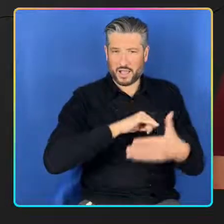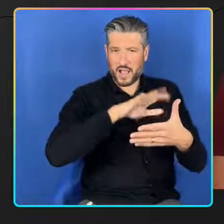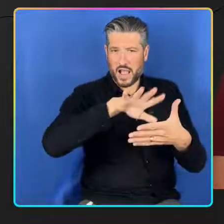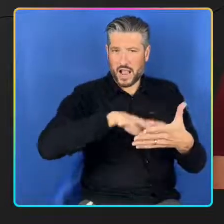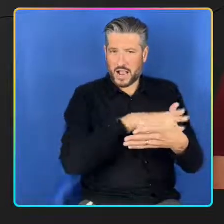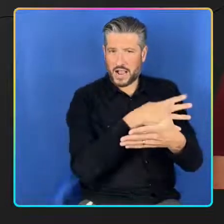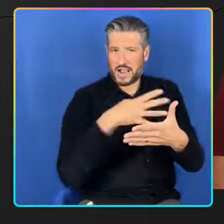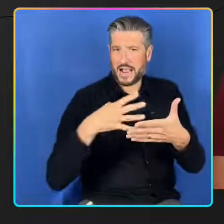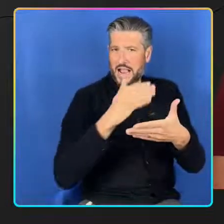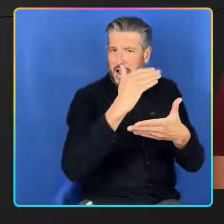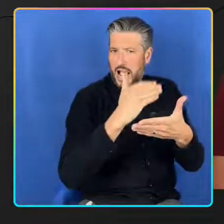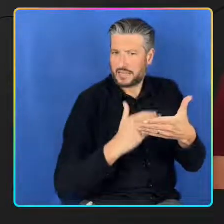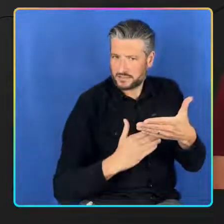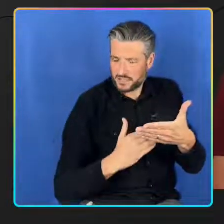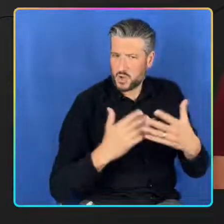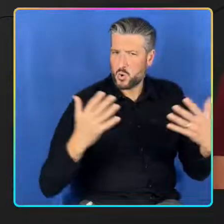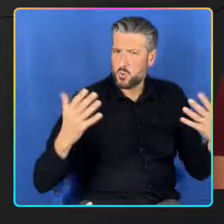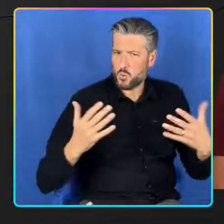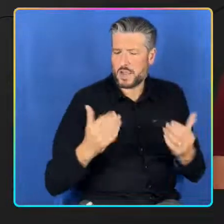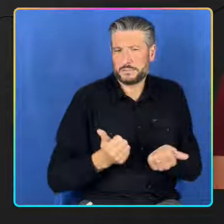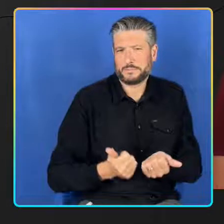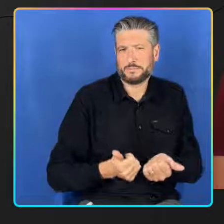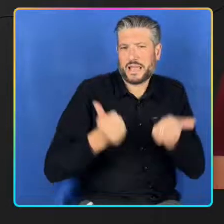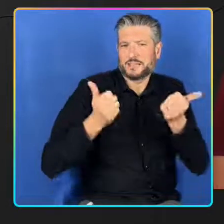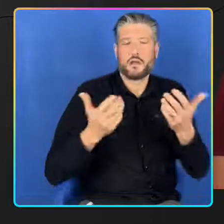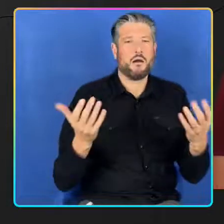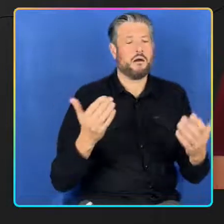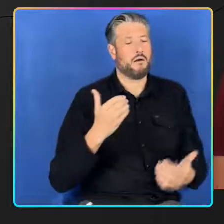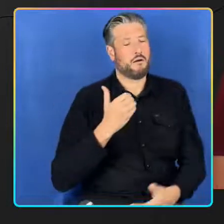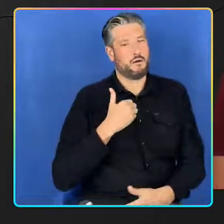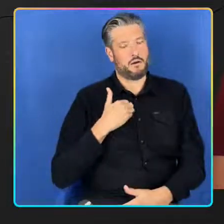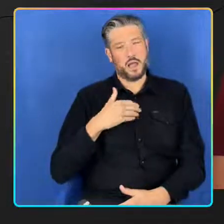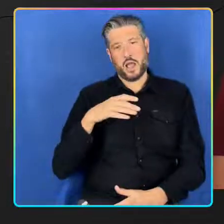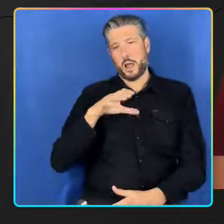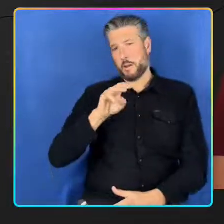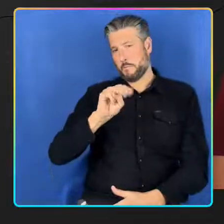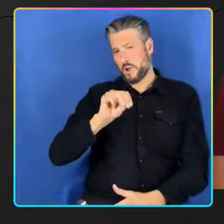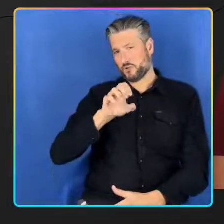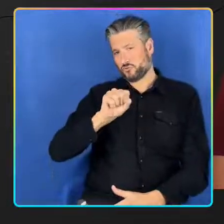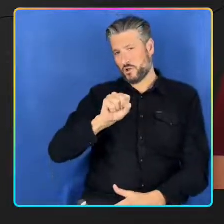The Microsoft MVP Global Summit, when we have all the AI experts get together.